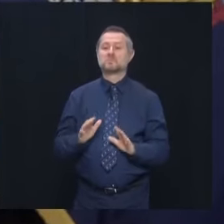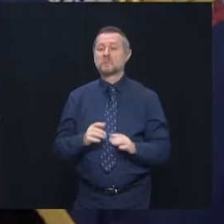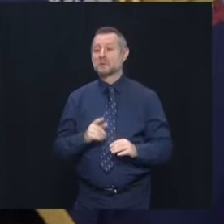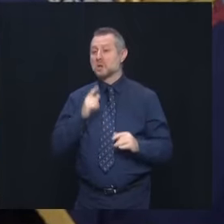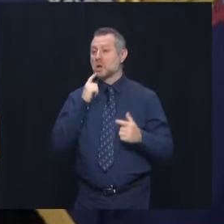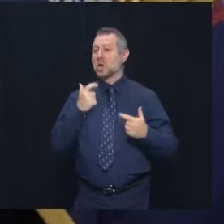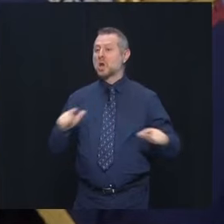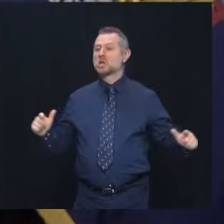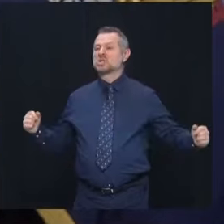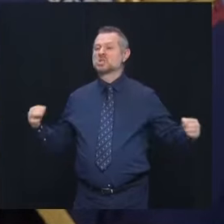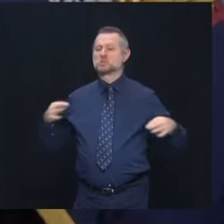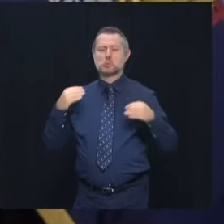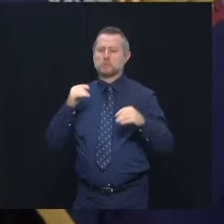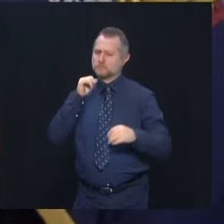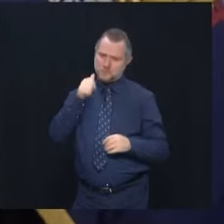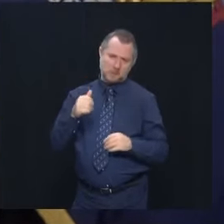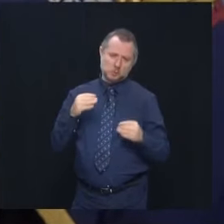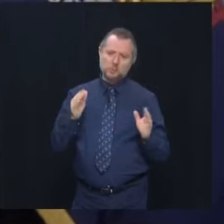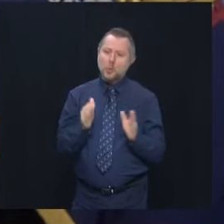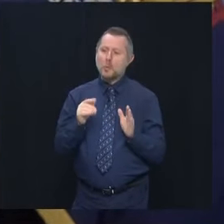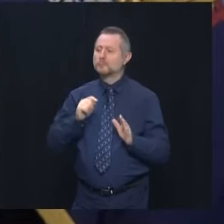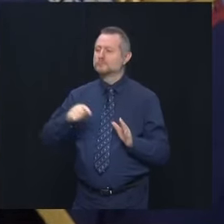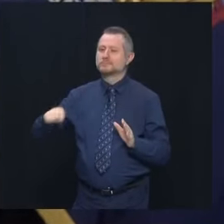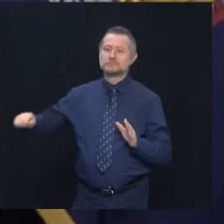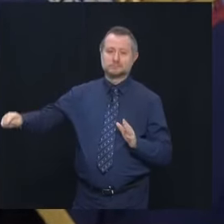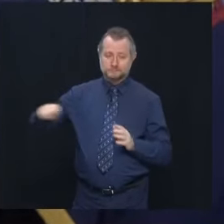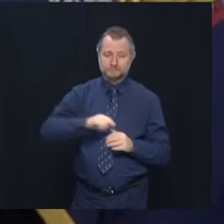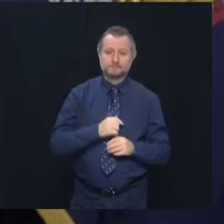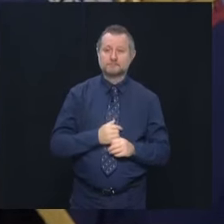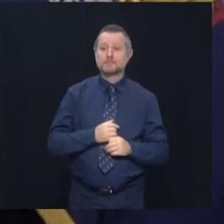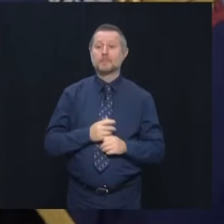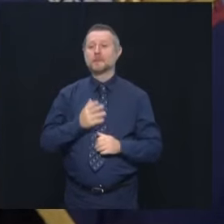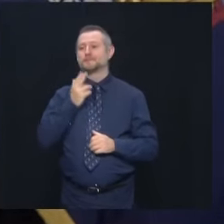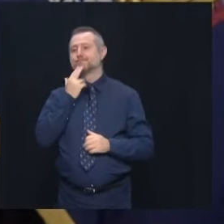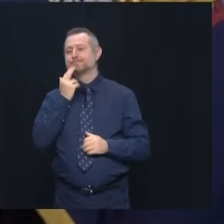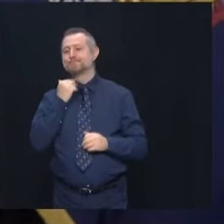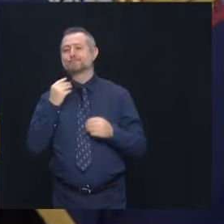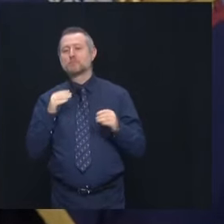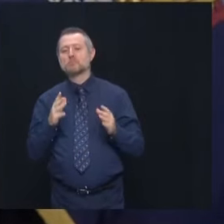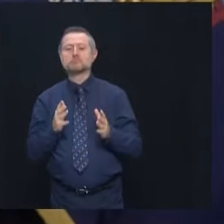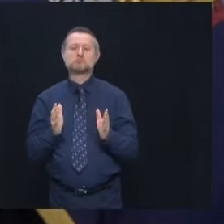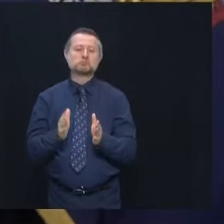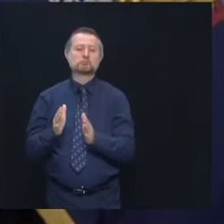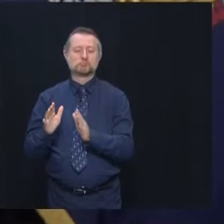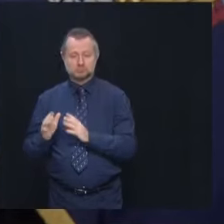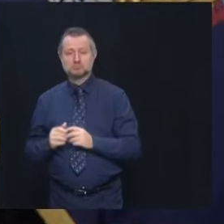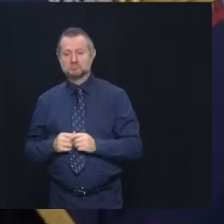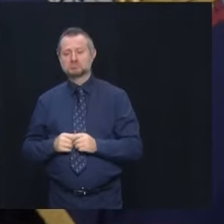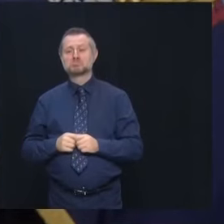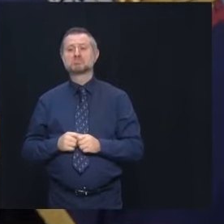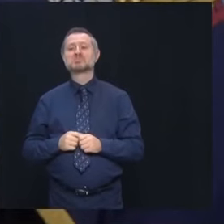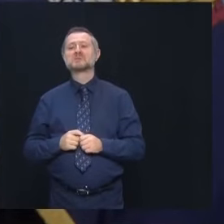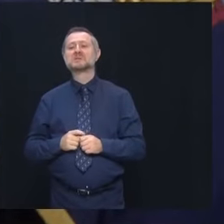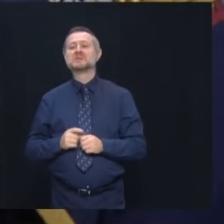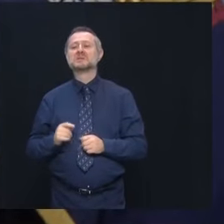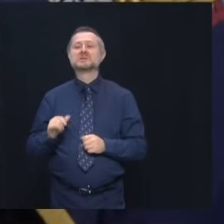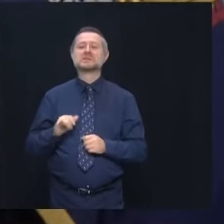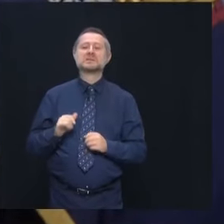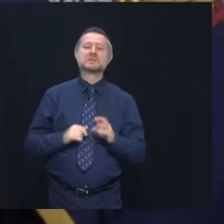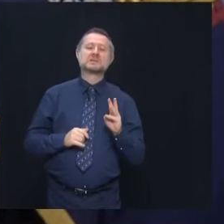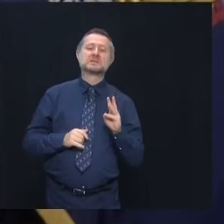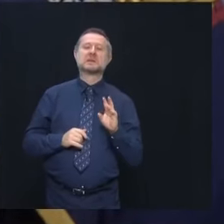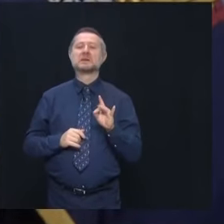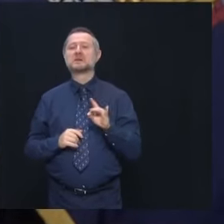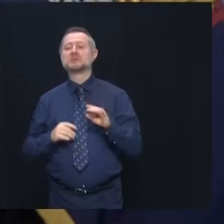in these communities, right? We're talking about small stores, the difference whether you had six patrons or eight